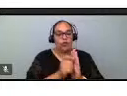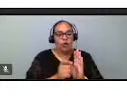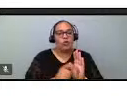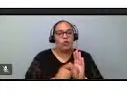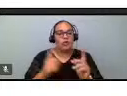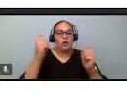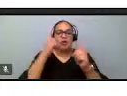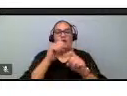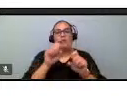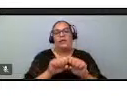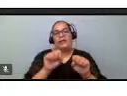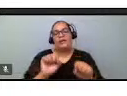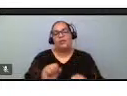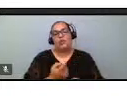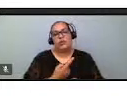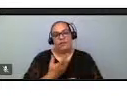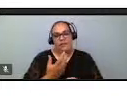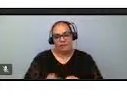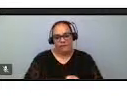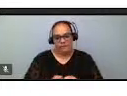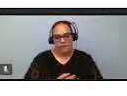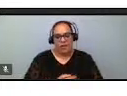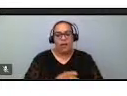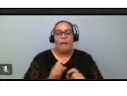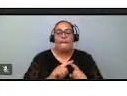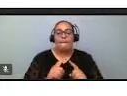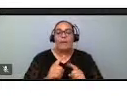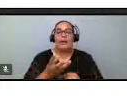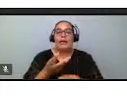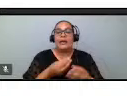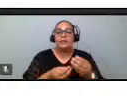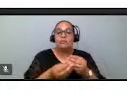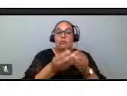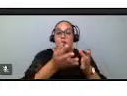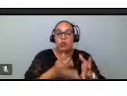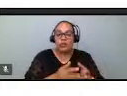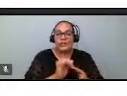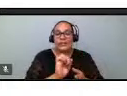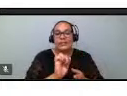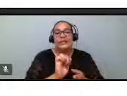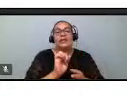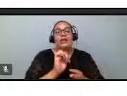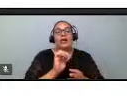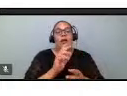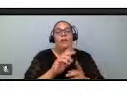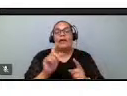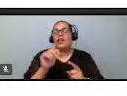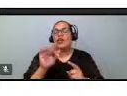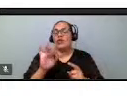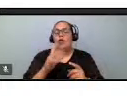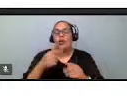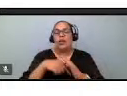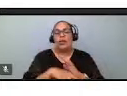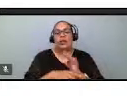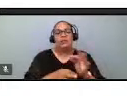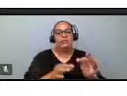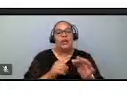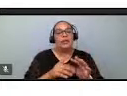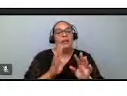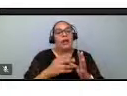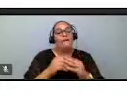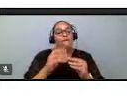complex system in itself the exporters and Terry will go into much more detail are not only